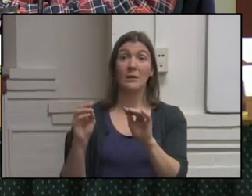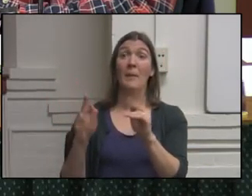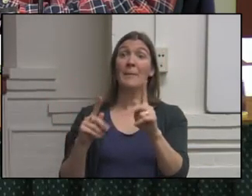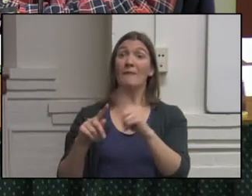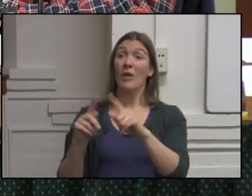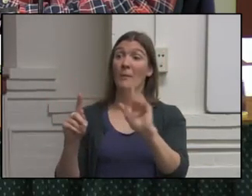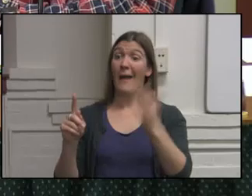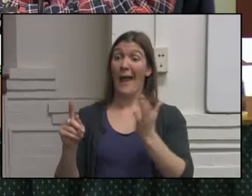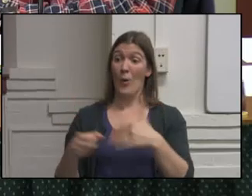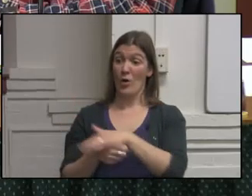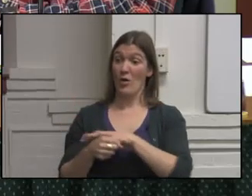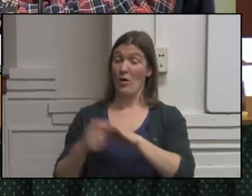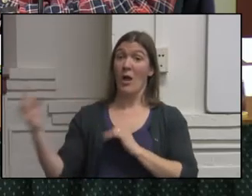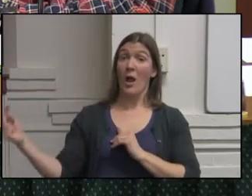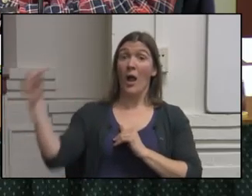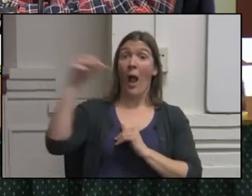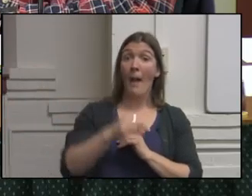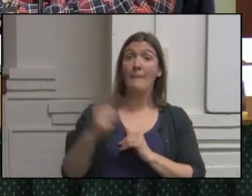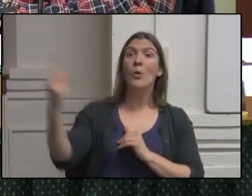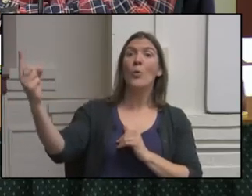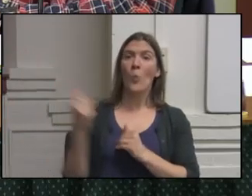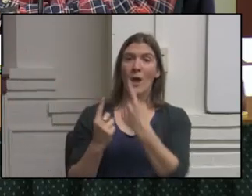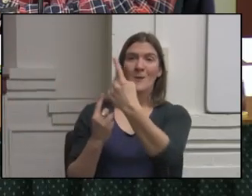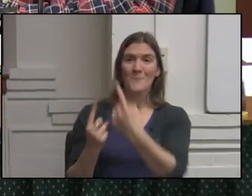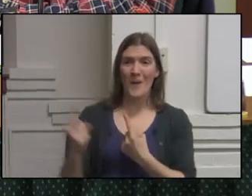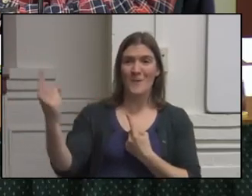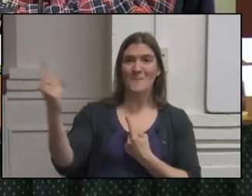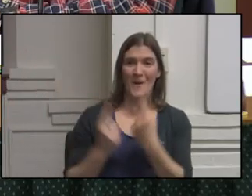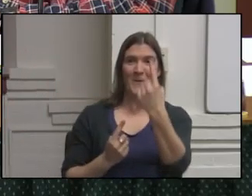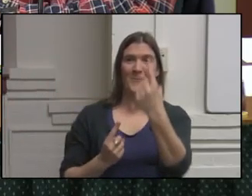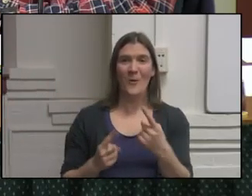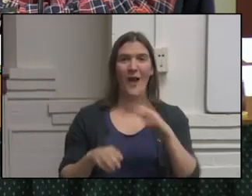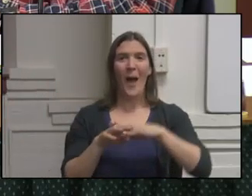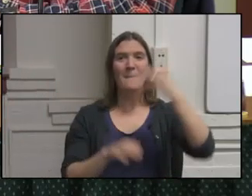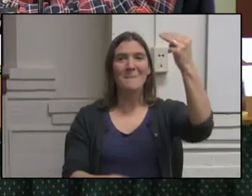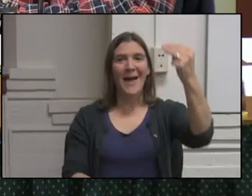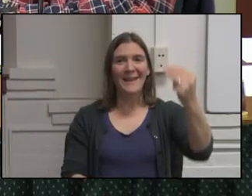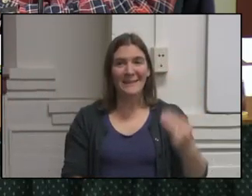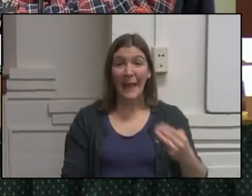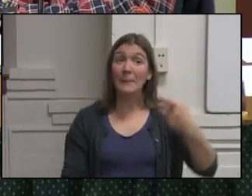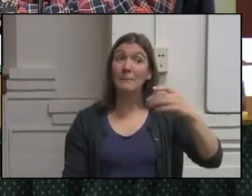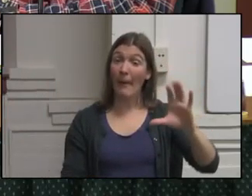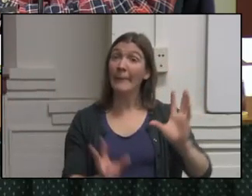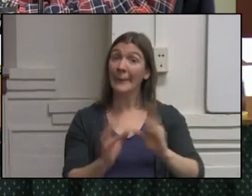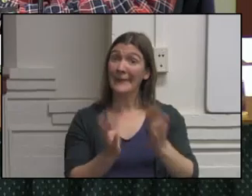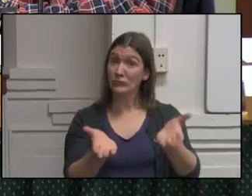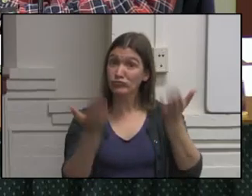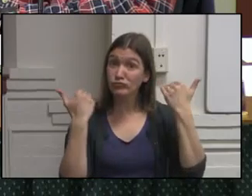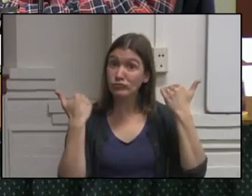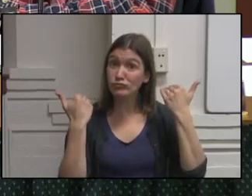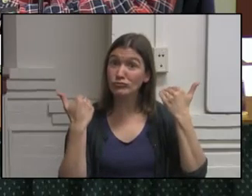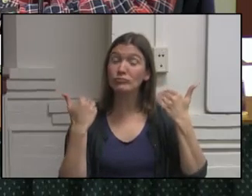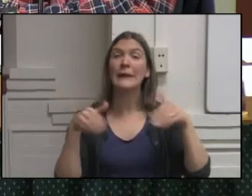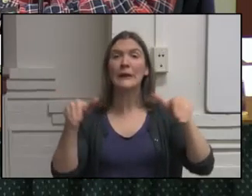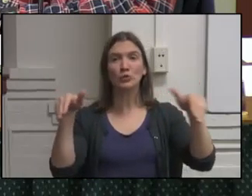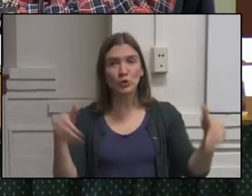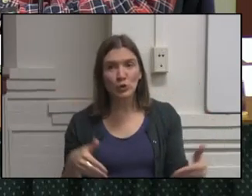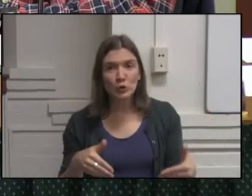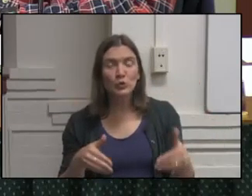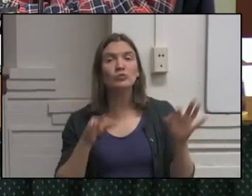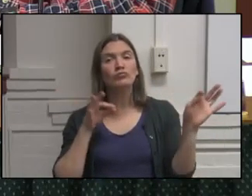come one at a time on Mondays for meetings, and the public is invited, and everyone gets to